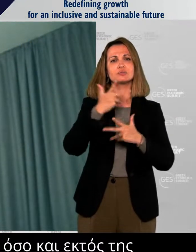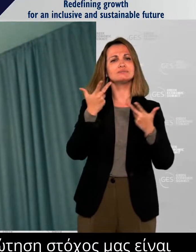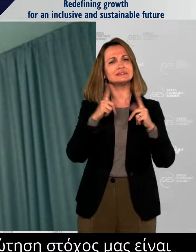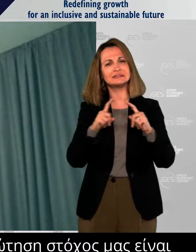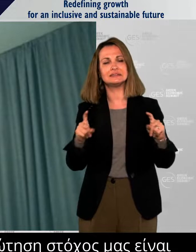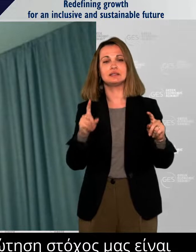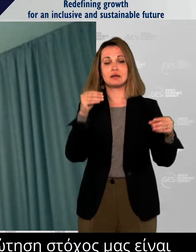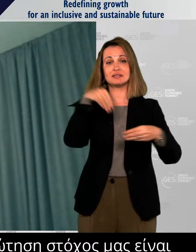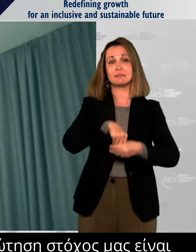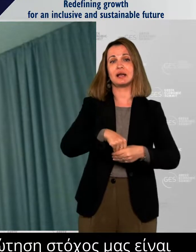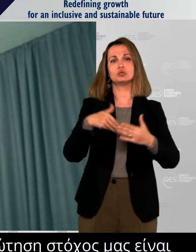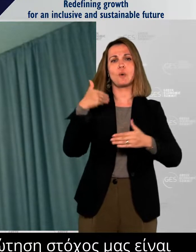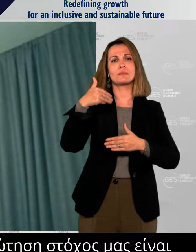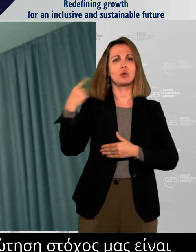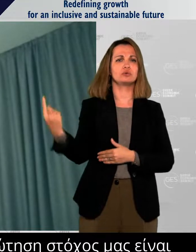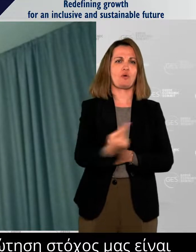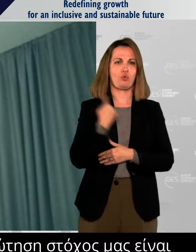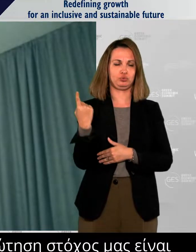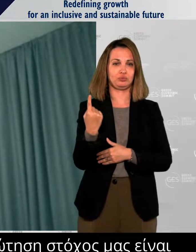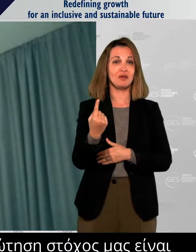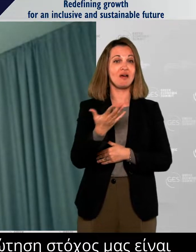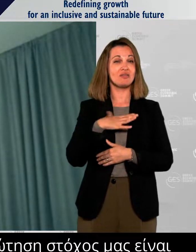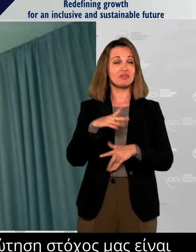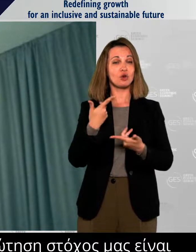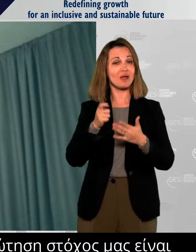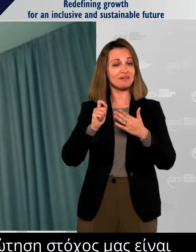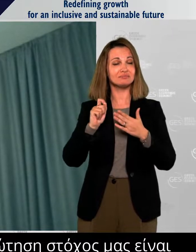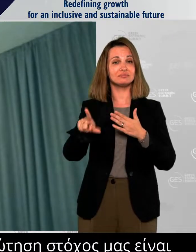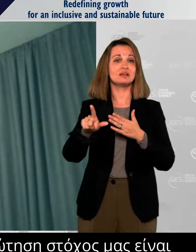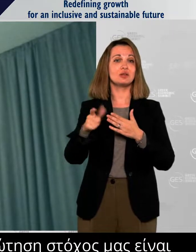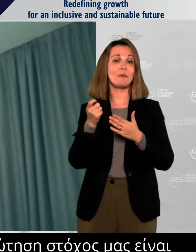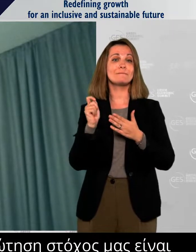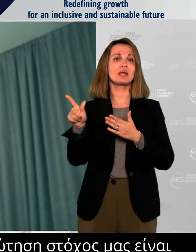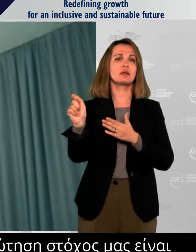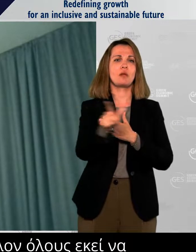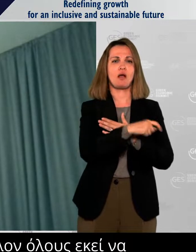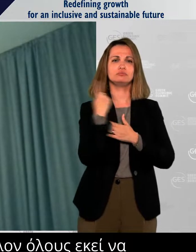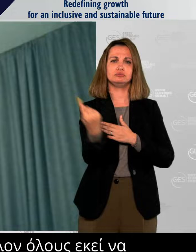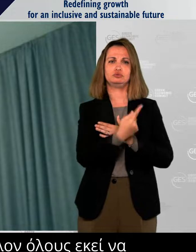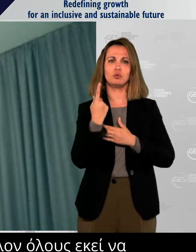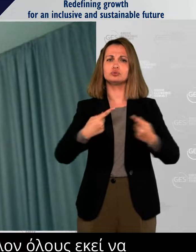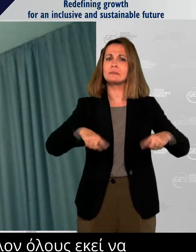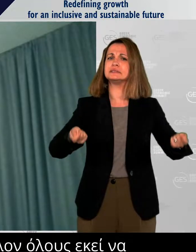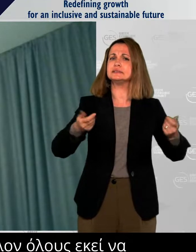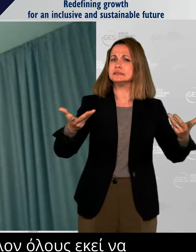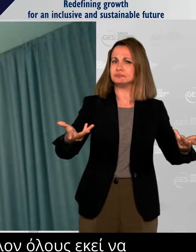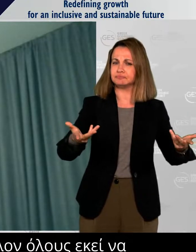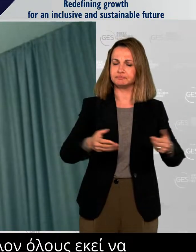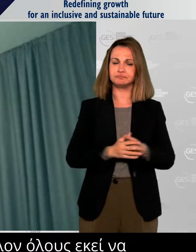powerful message. What we are doing, I mean, if I look at what we are doing in your beautiful